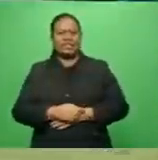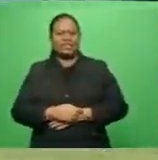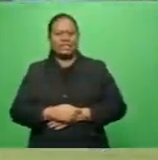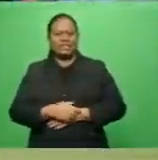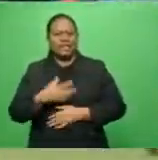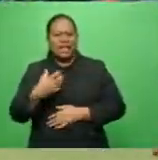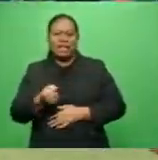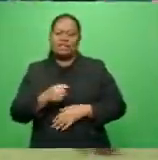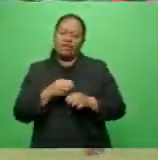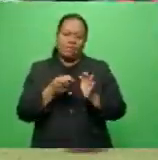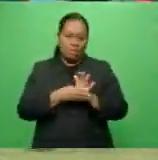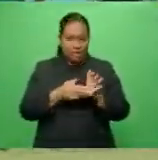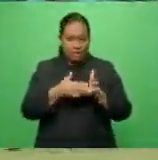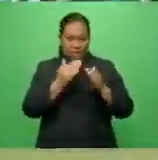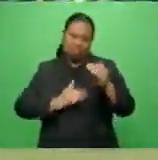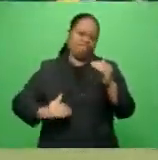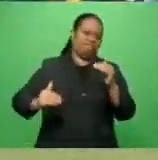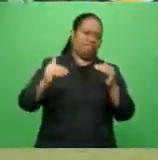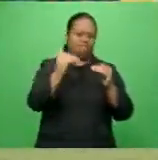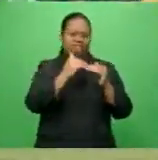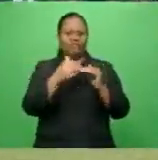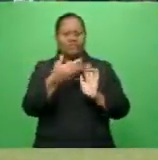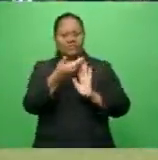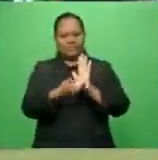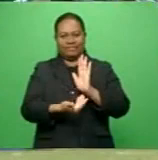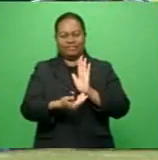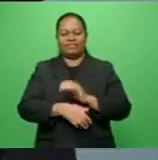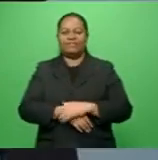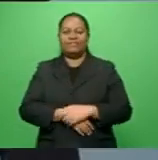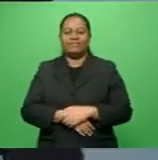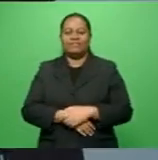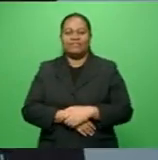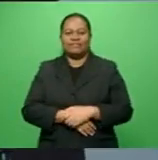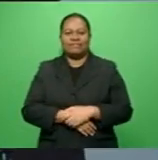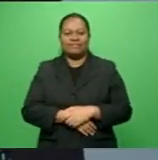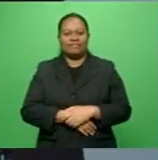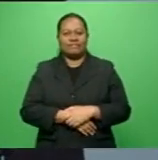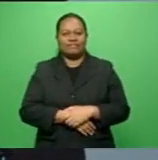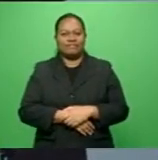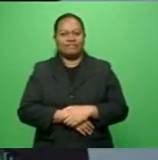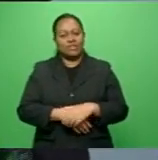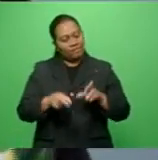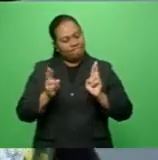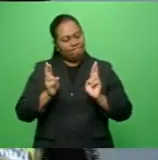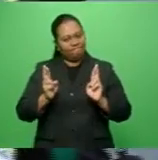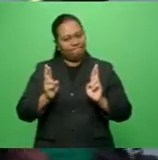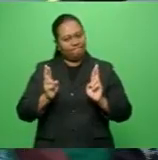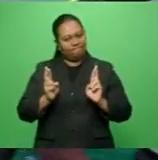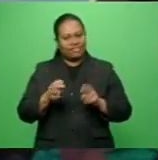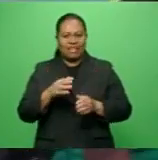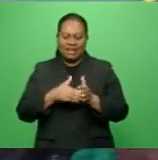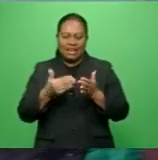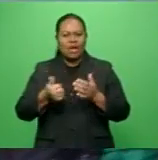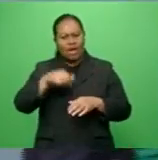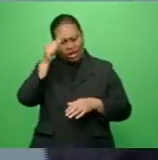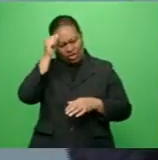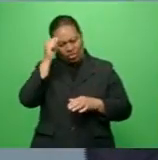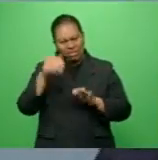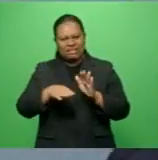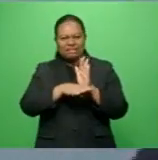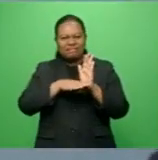get out from where they are at the moment on the points table. We are keeping our fingers crossed. We know we are in the bottom 2.